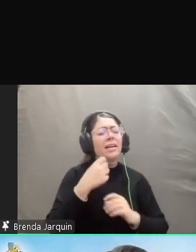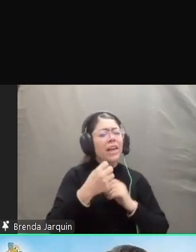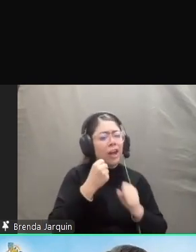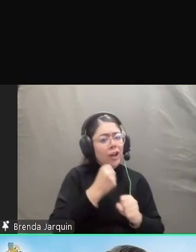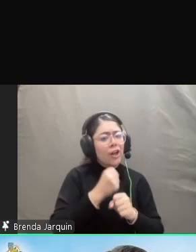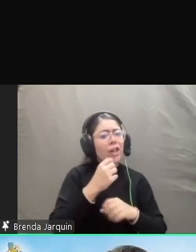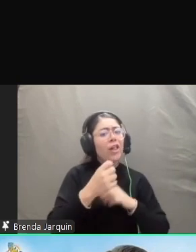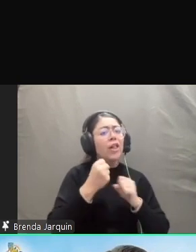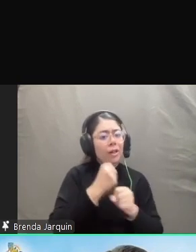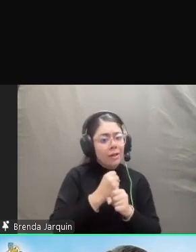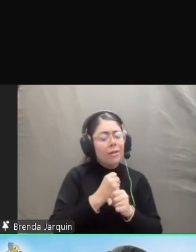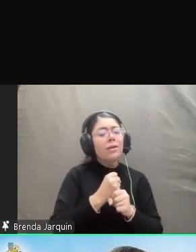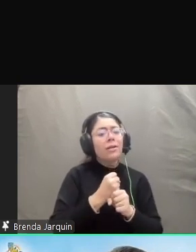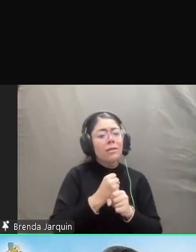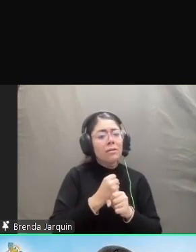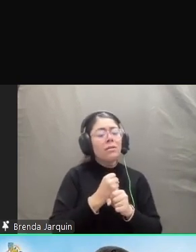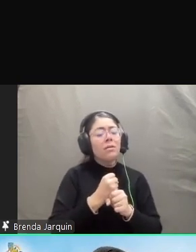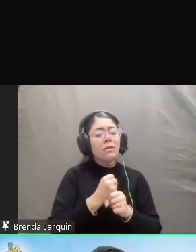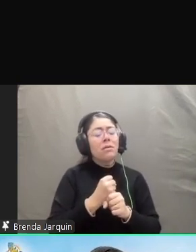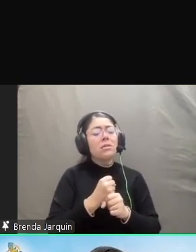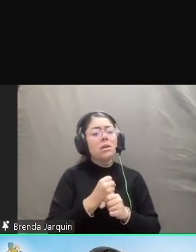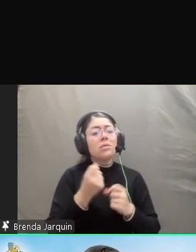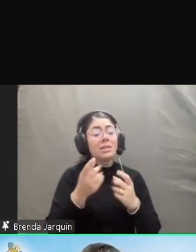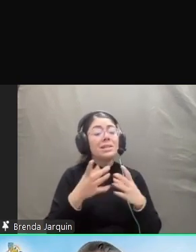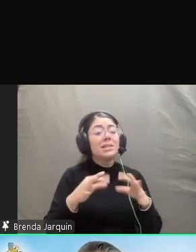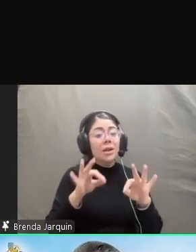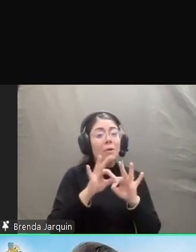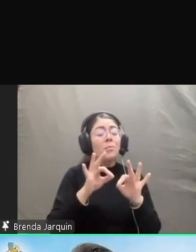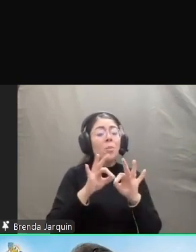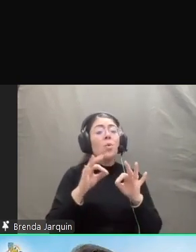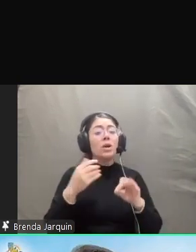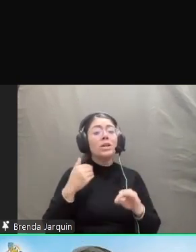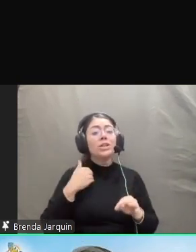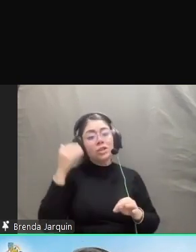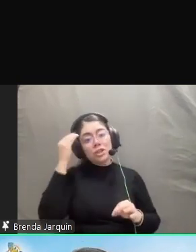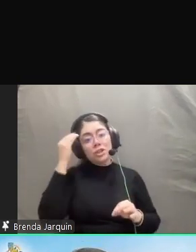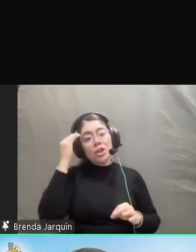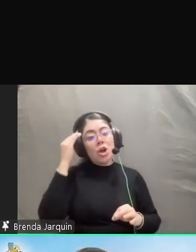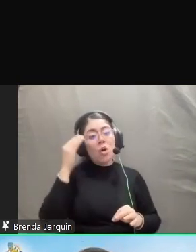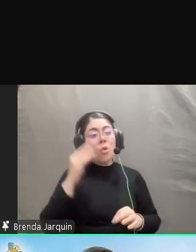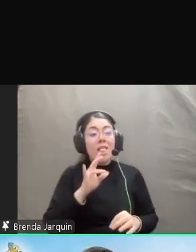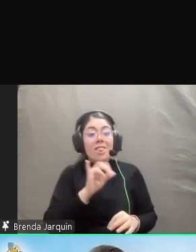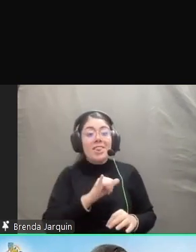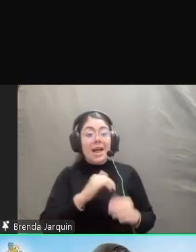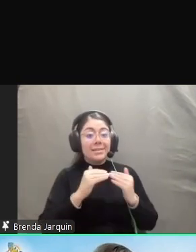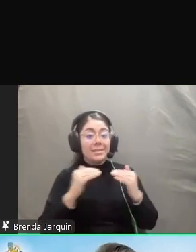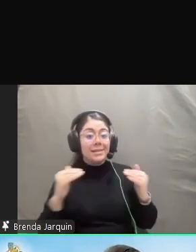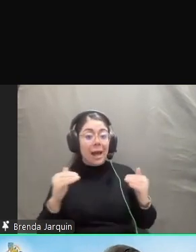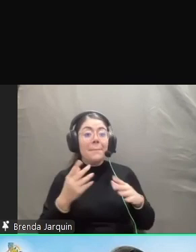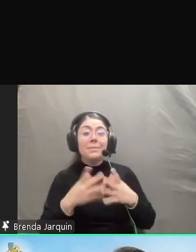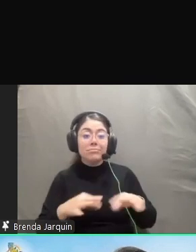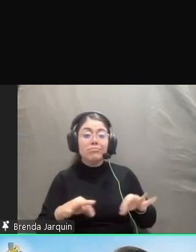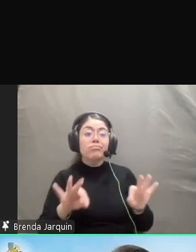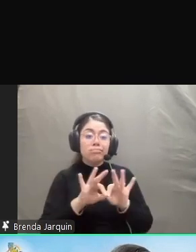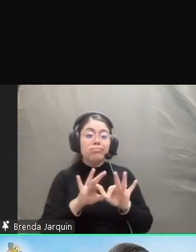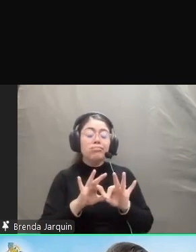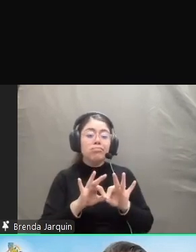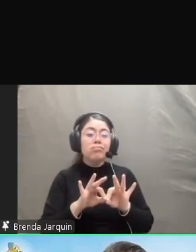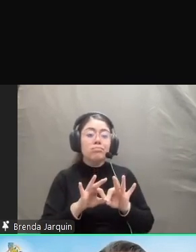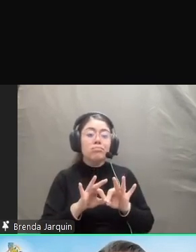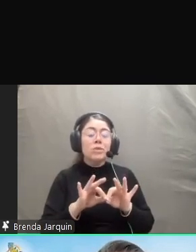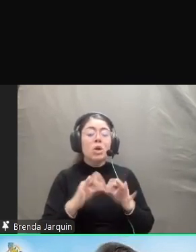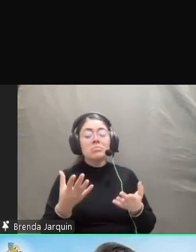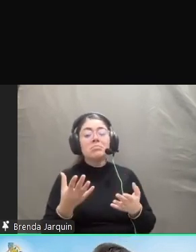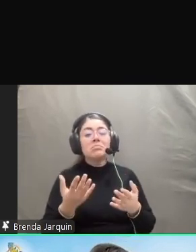the success is the 5th step to organizing a collaboration. Again, these 5 steps could